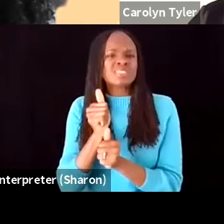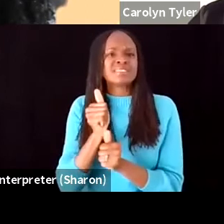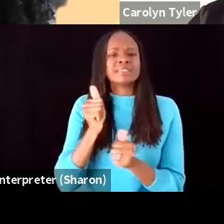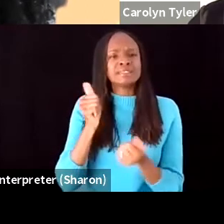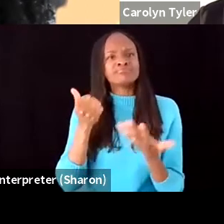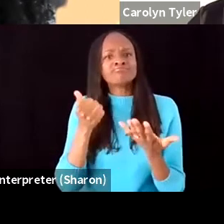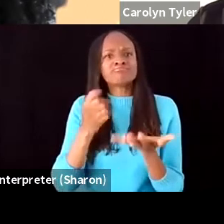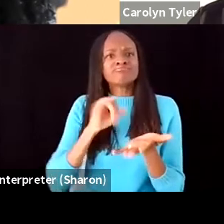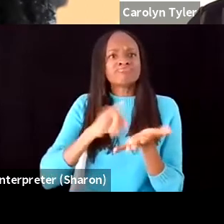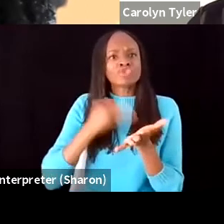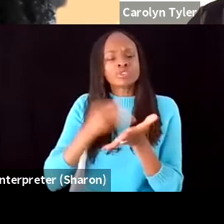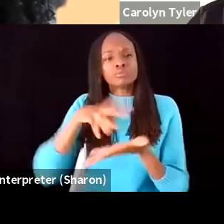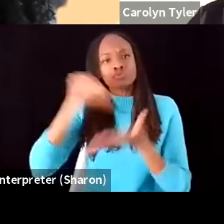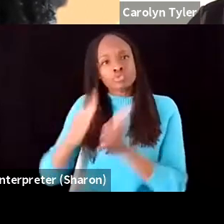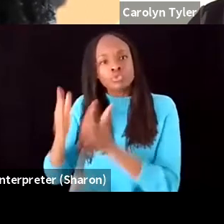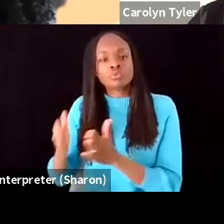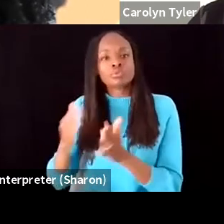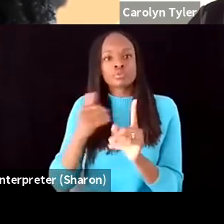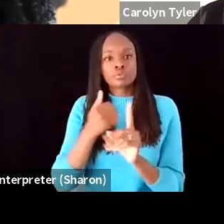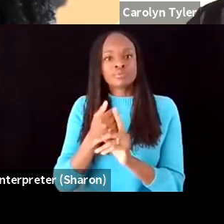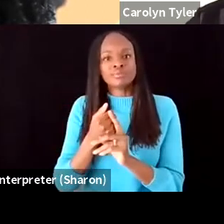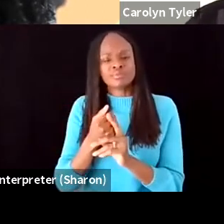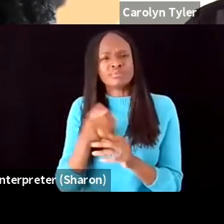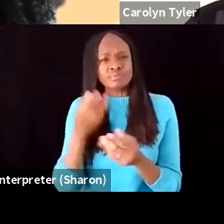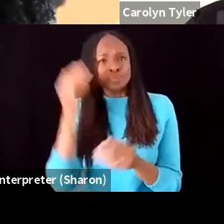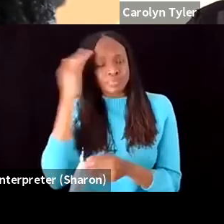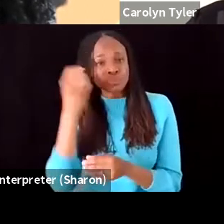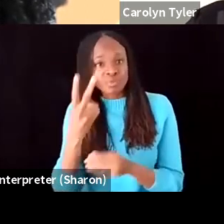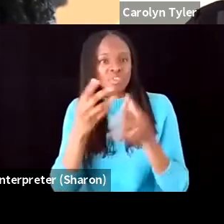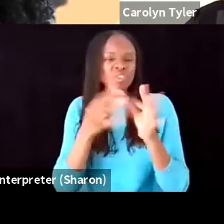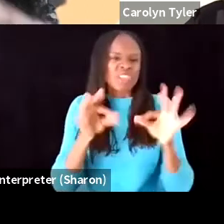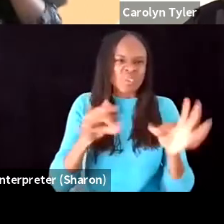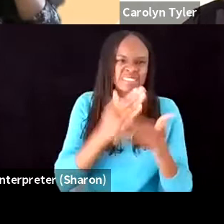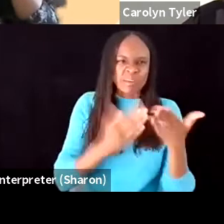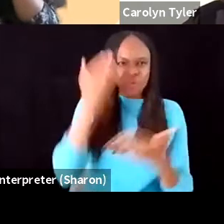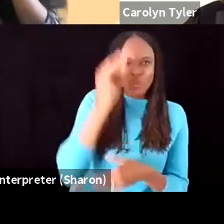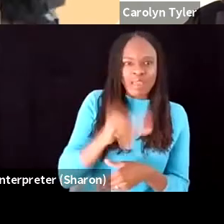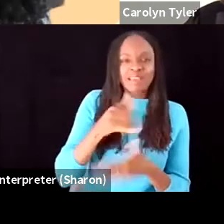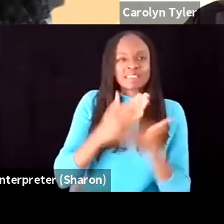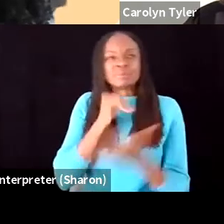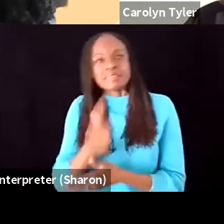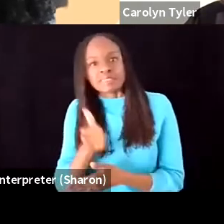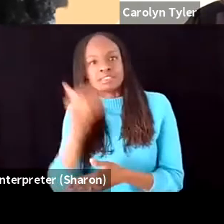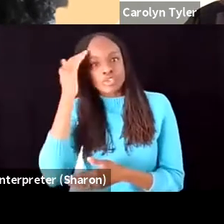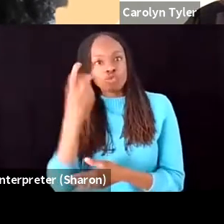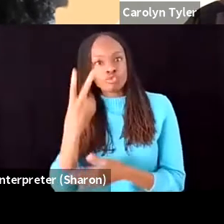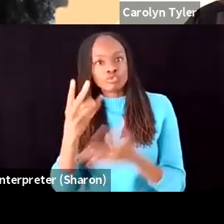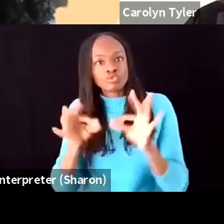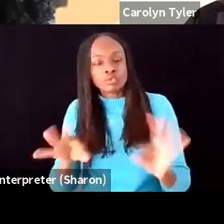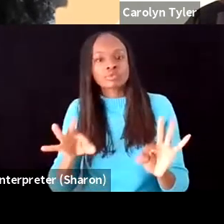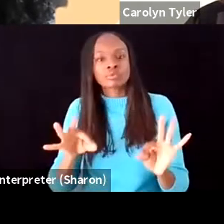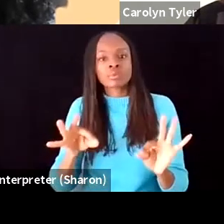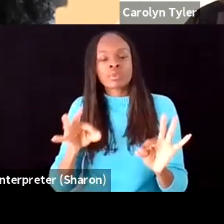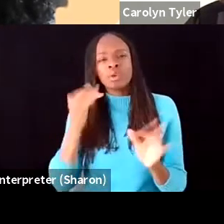students that, you know, some were bilingual, some weren't. So we try to be that bridge. So if